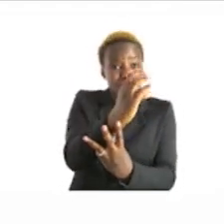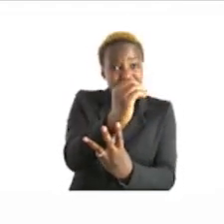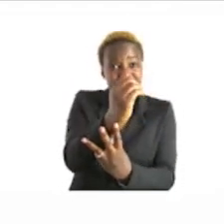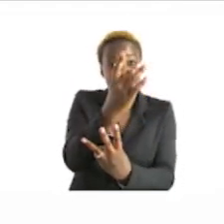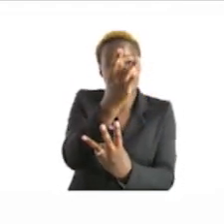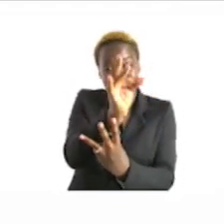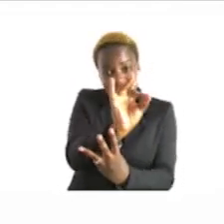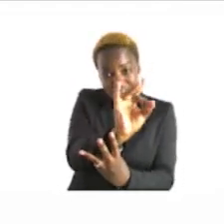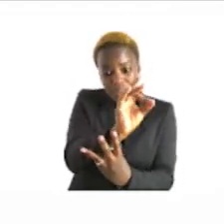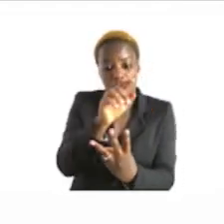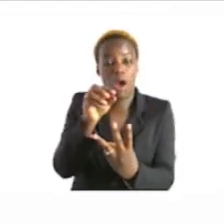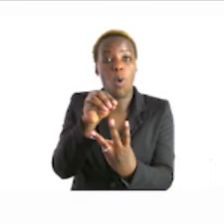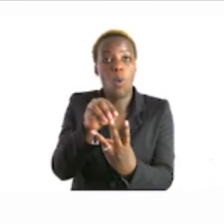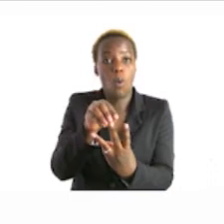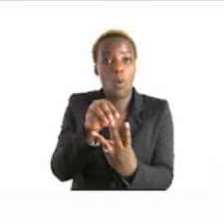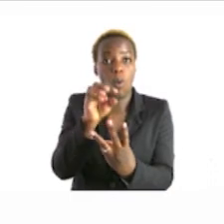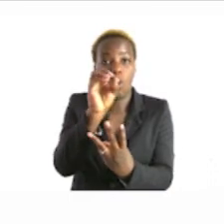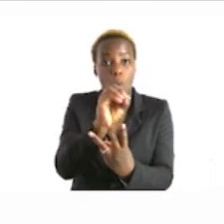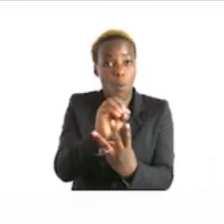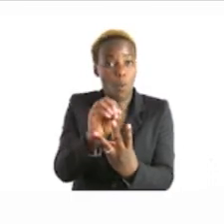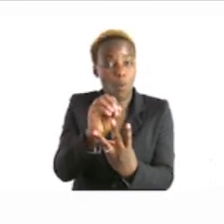108, and then we say